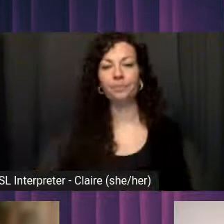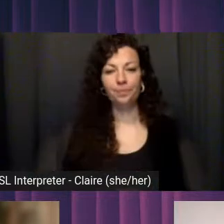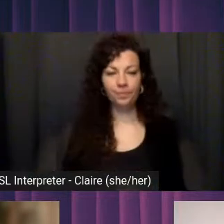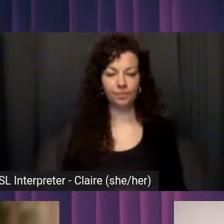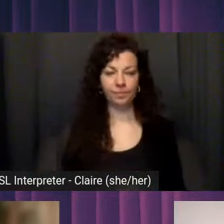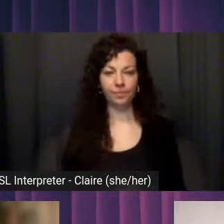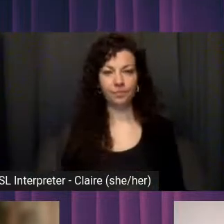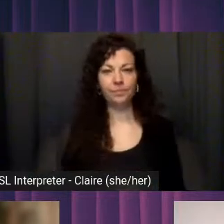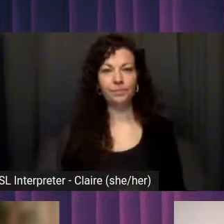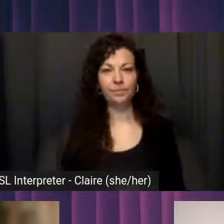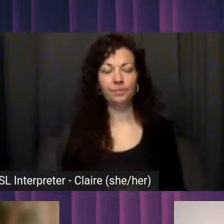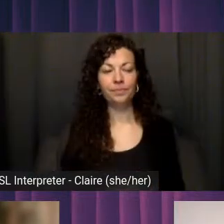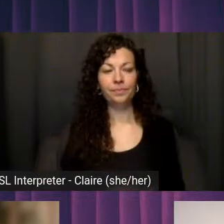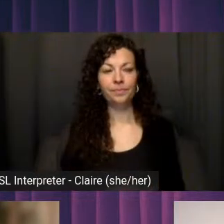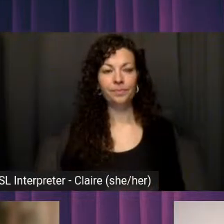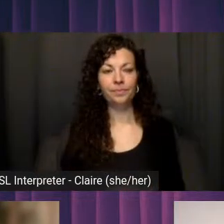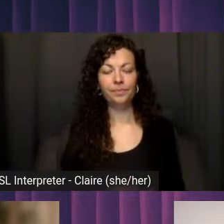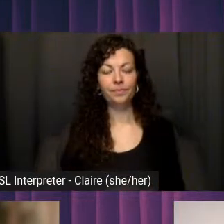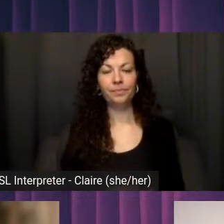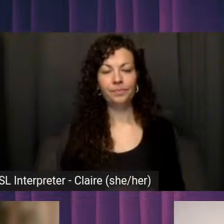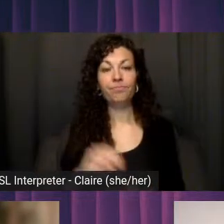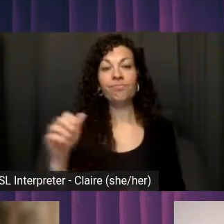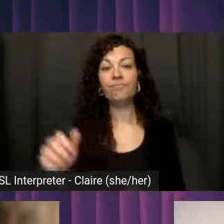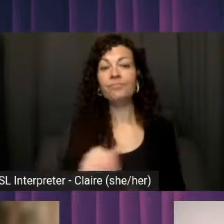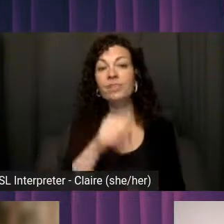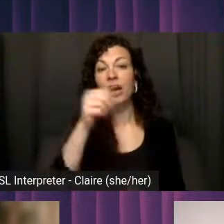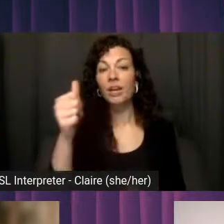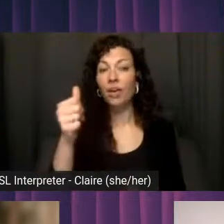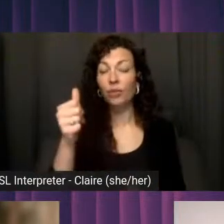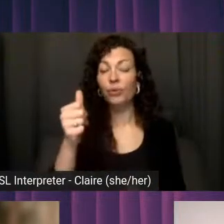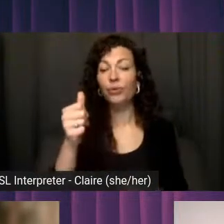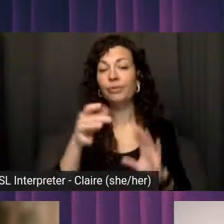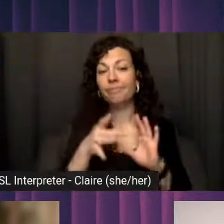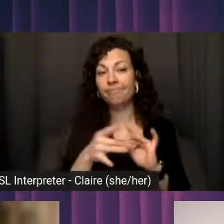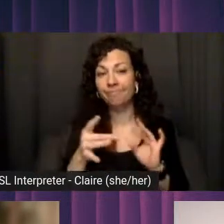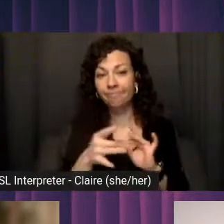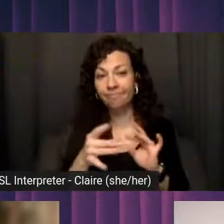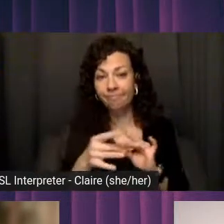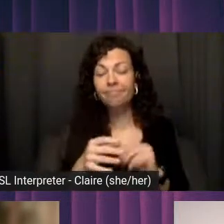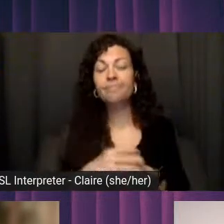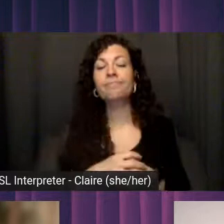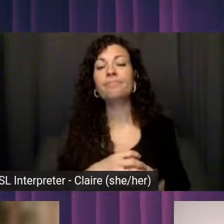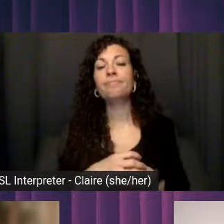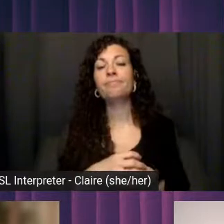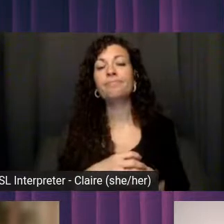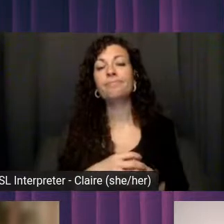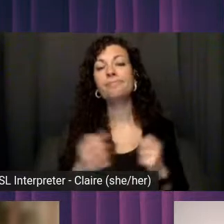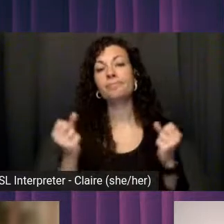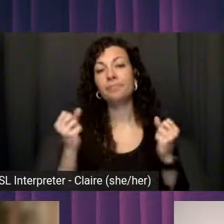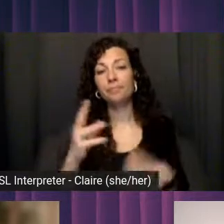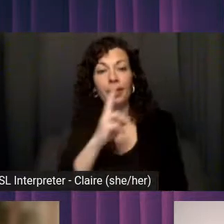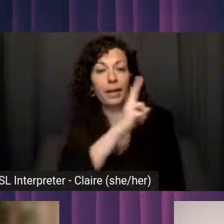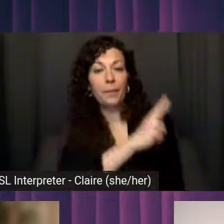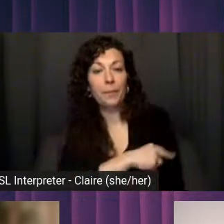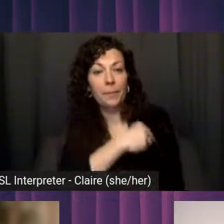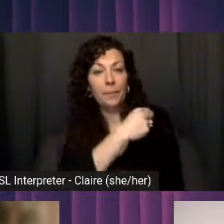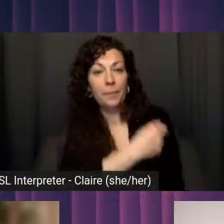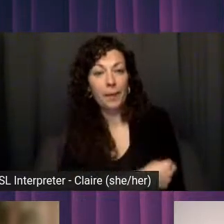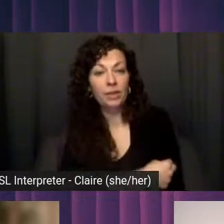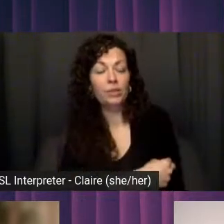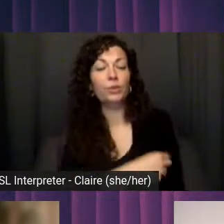Another aspect of it is that for many of our patients who are who would like to have gender